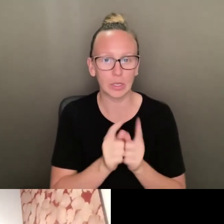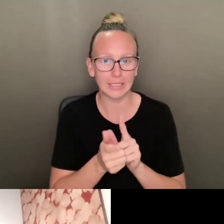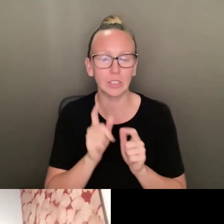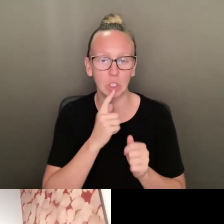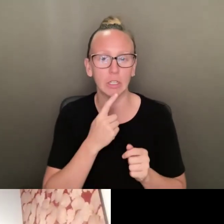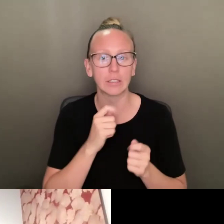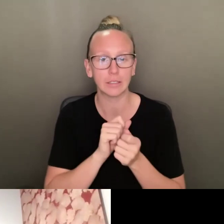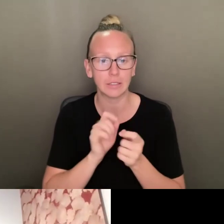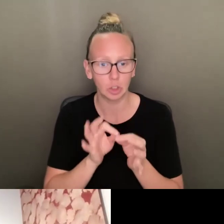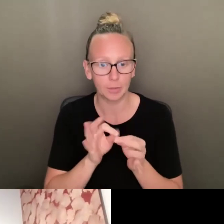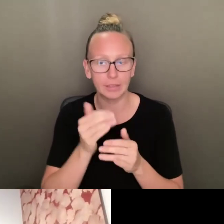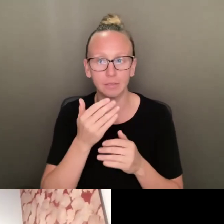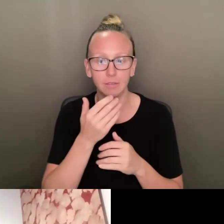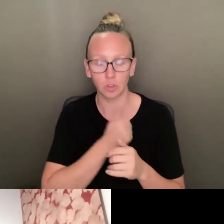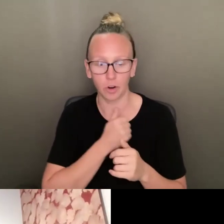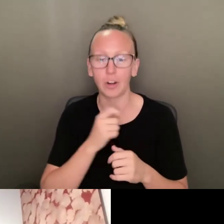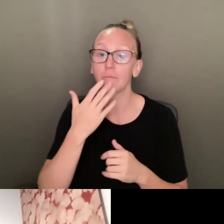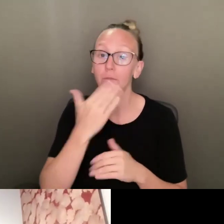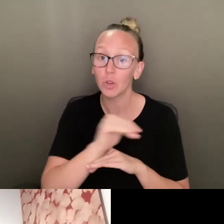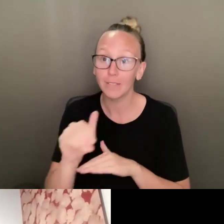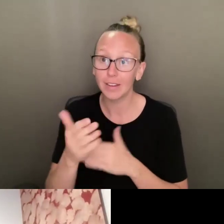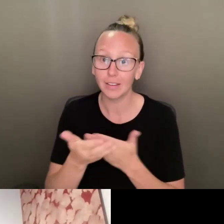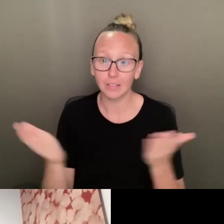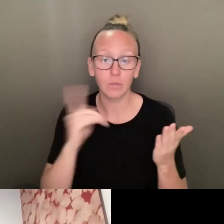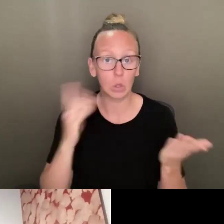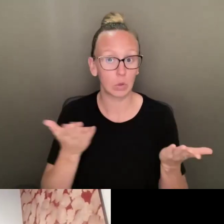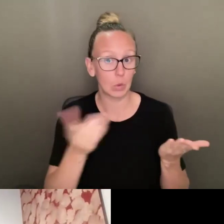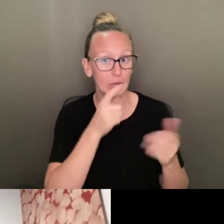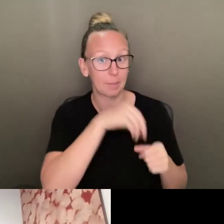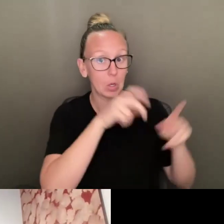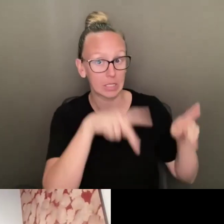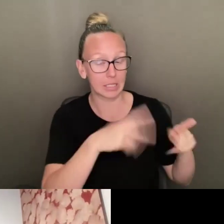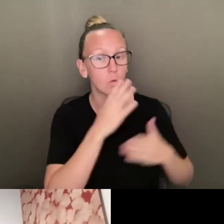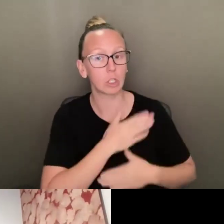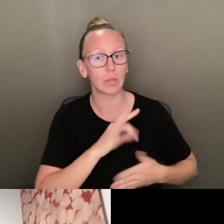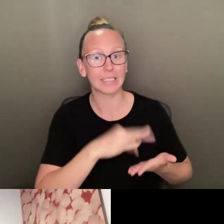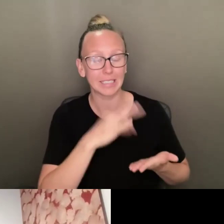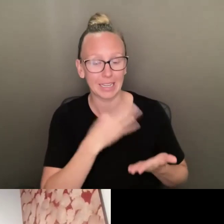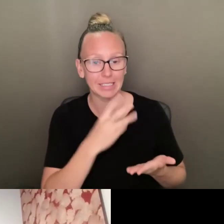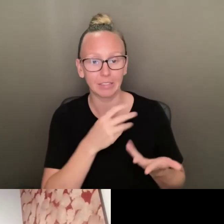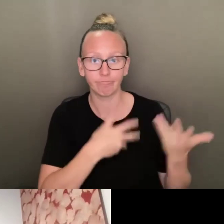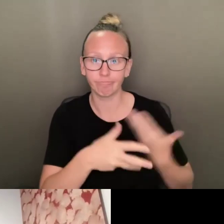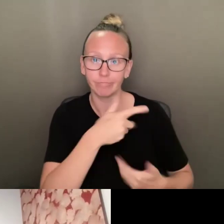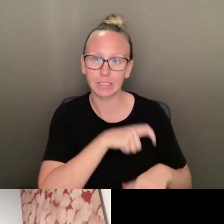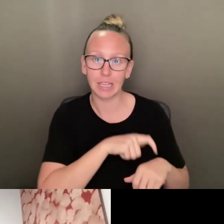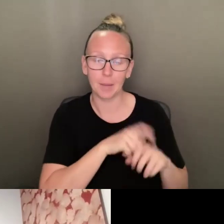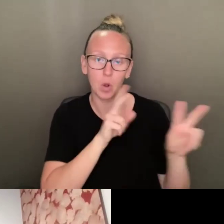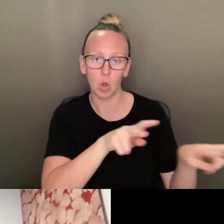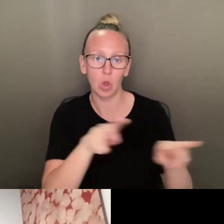And y'all have a good evening. And for those of you here, we can go ahead and enjoy some snacks and spend some time